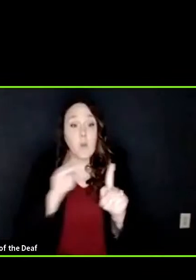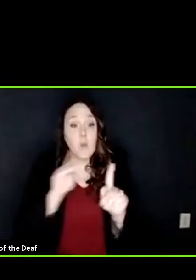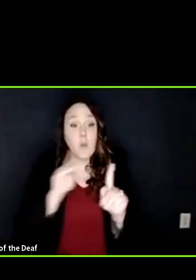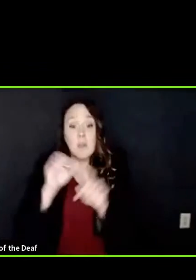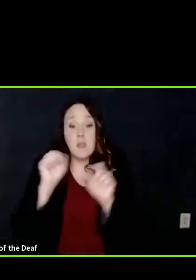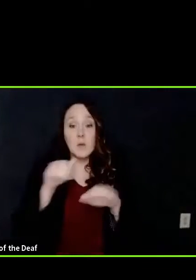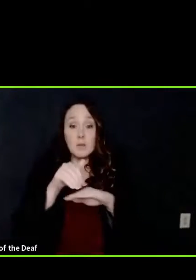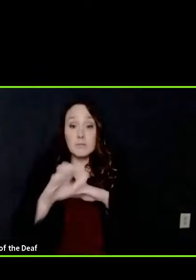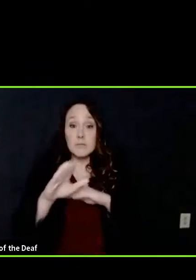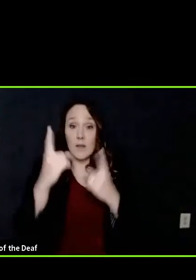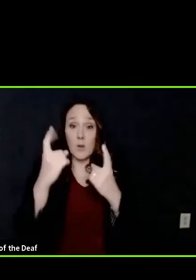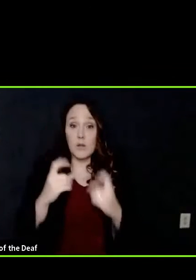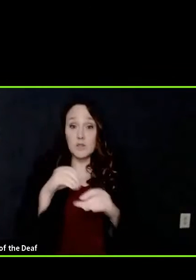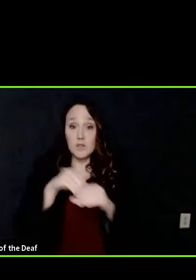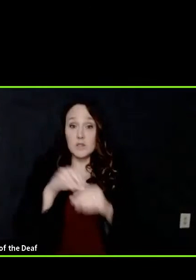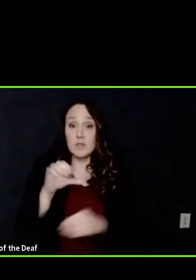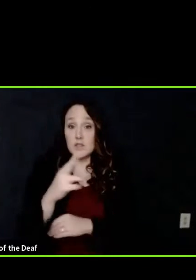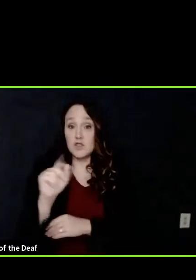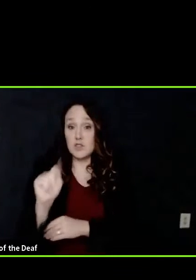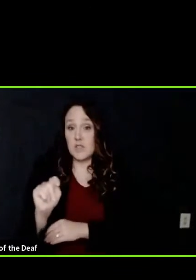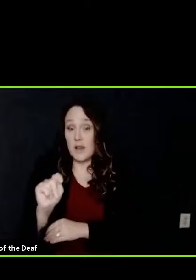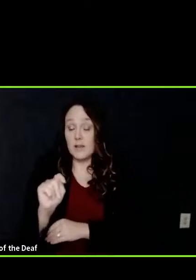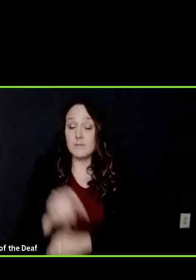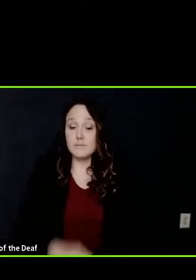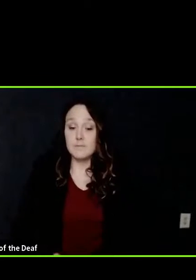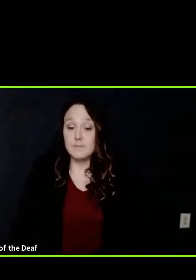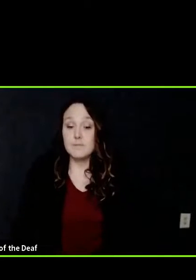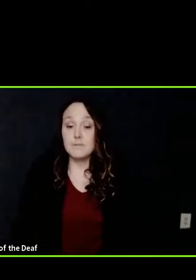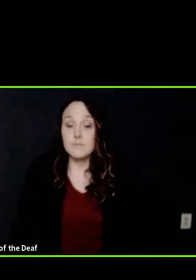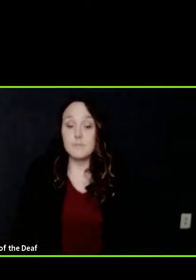questions into the chat feature.